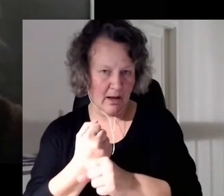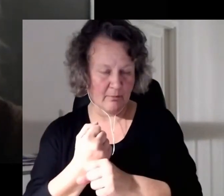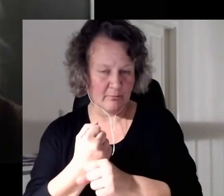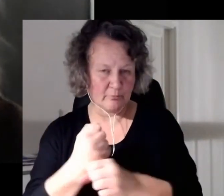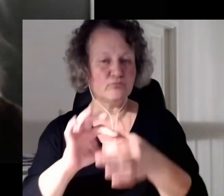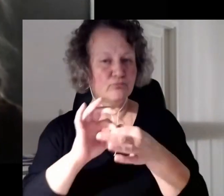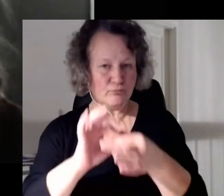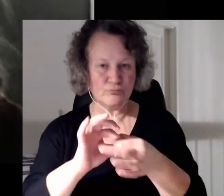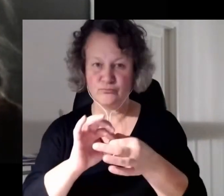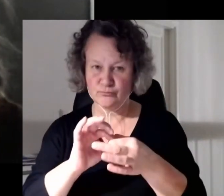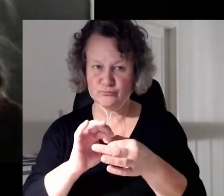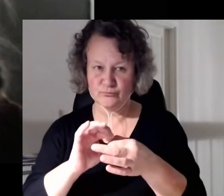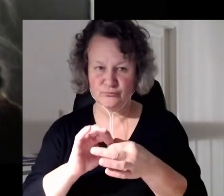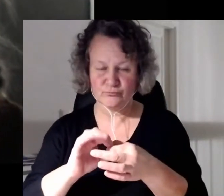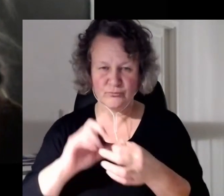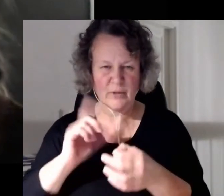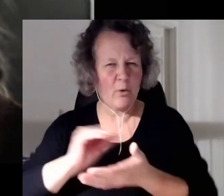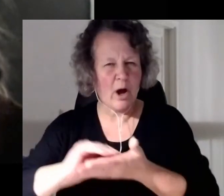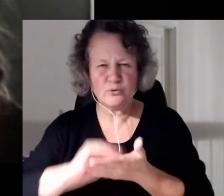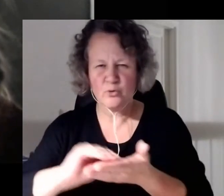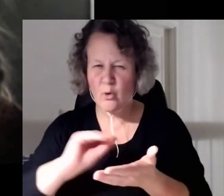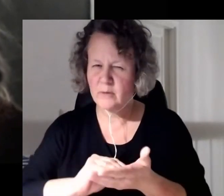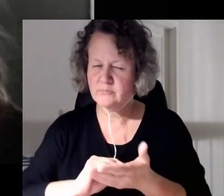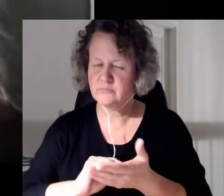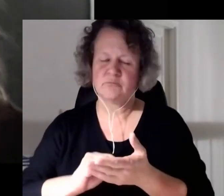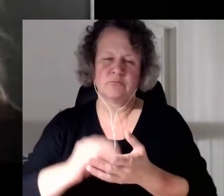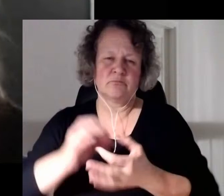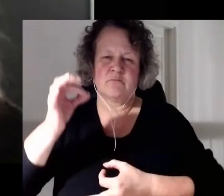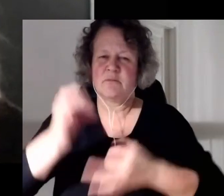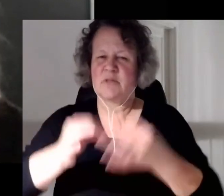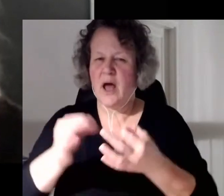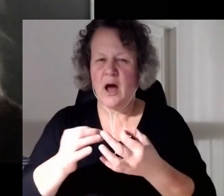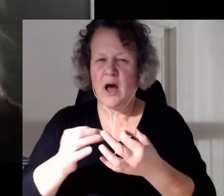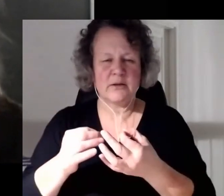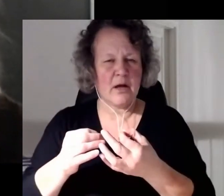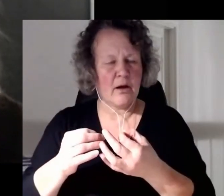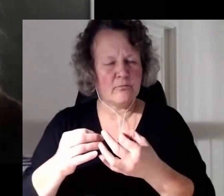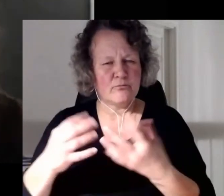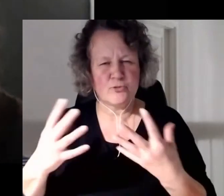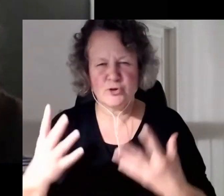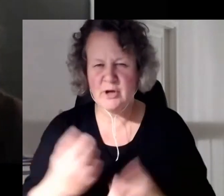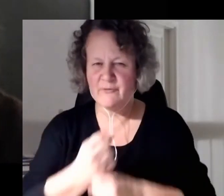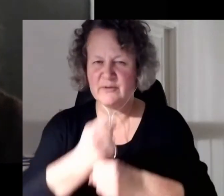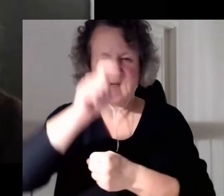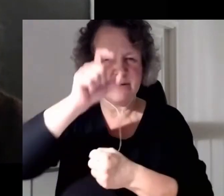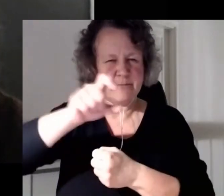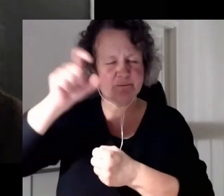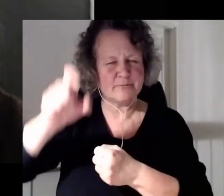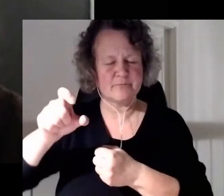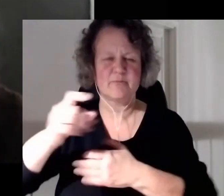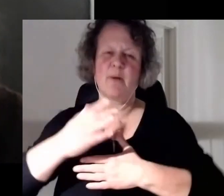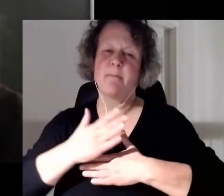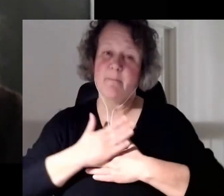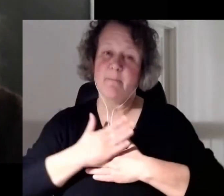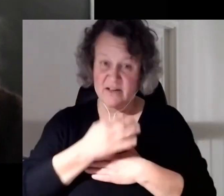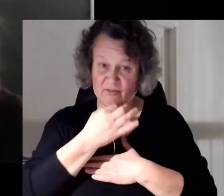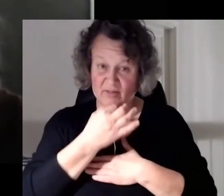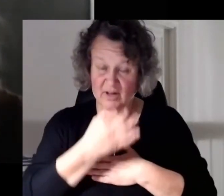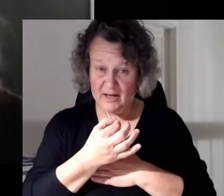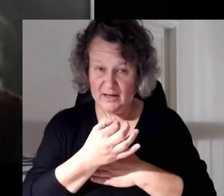filmmaking and authors, theater creators. I would like to ask the question,